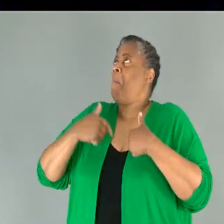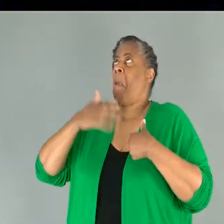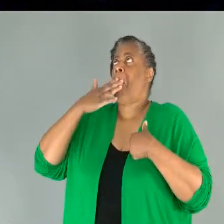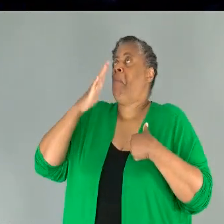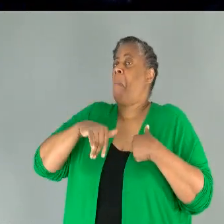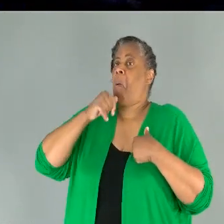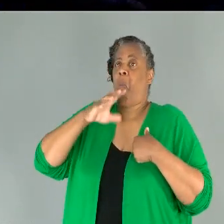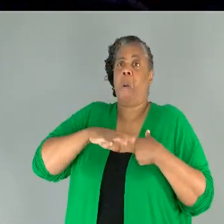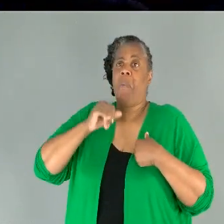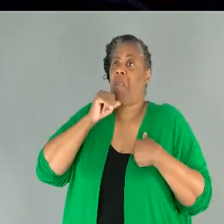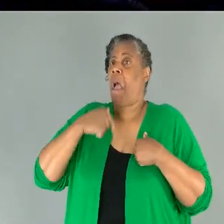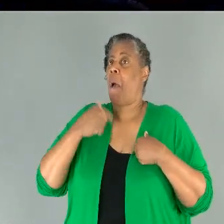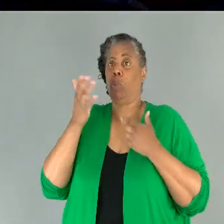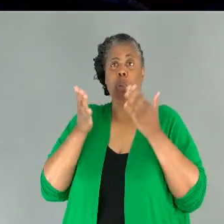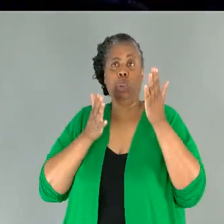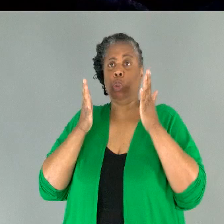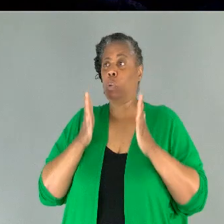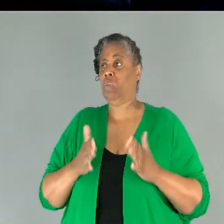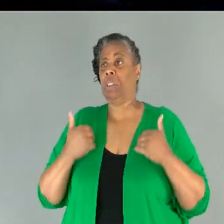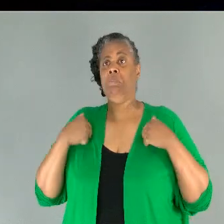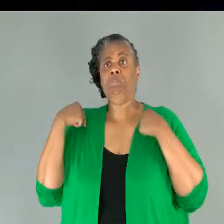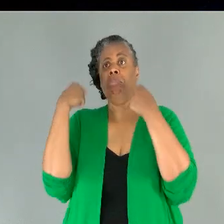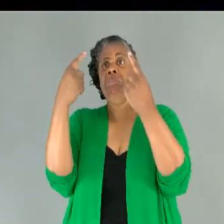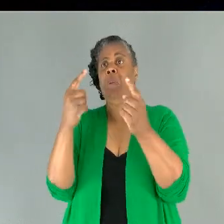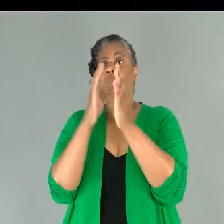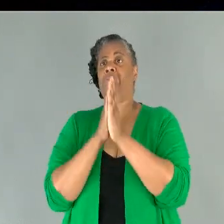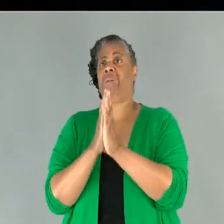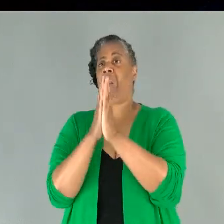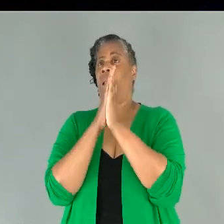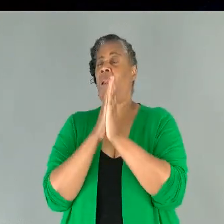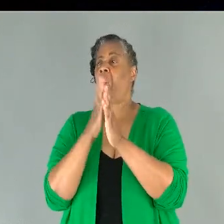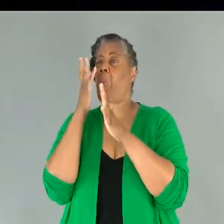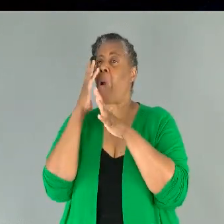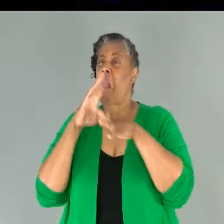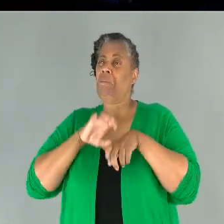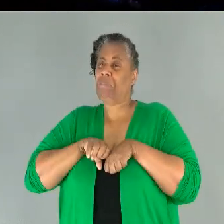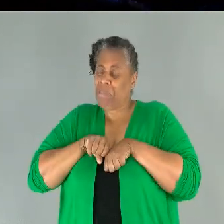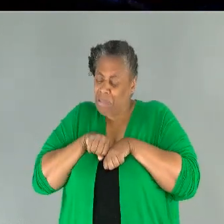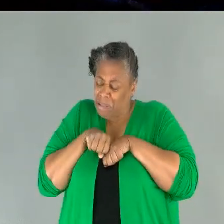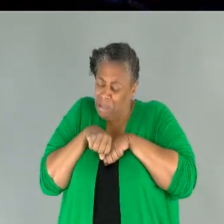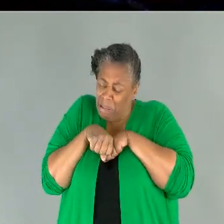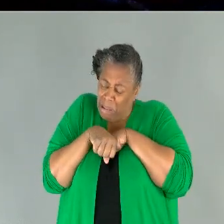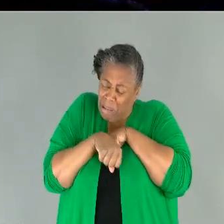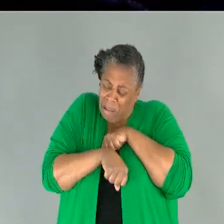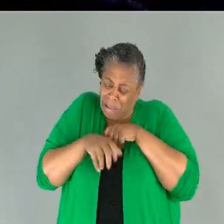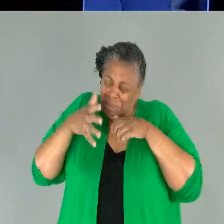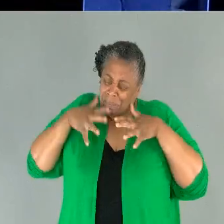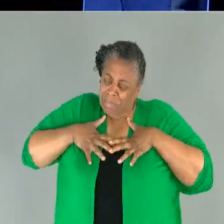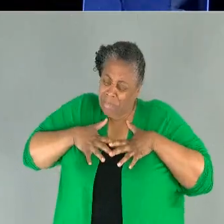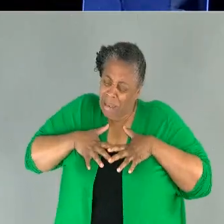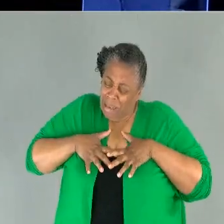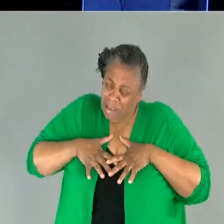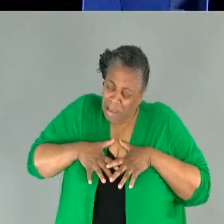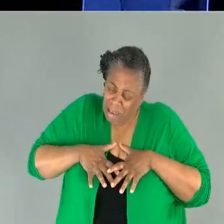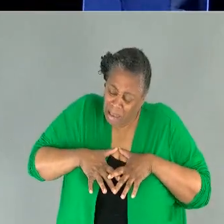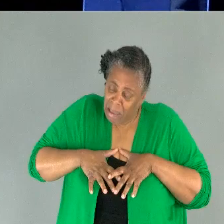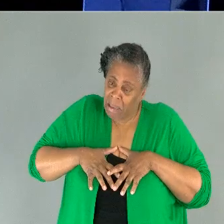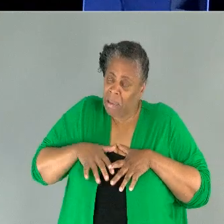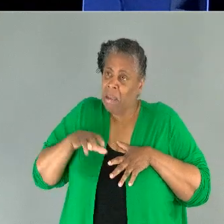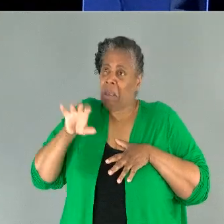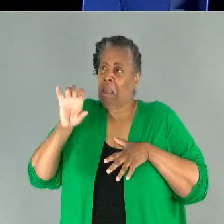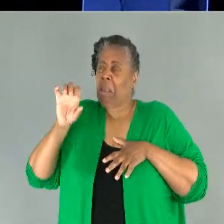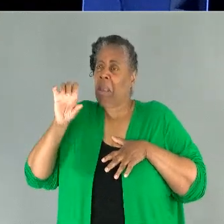woman. I have been praying here out of great anguish and grief. And